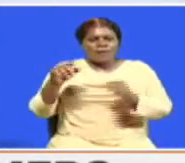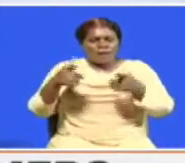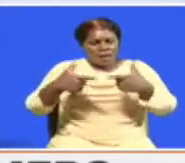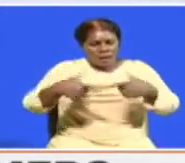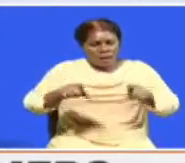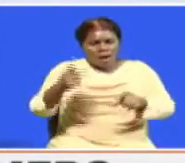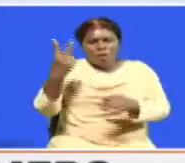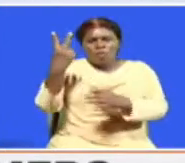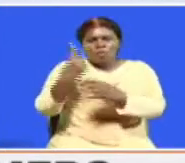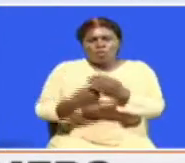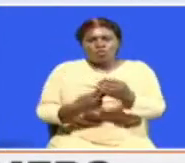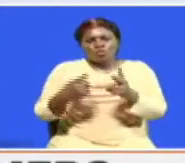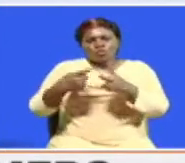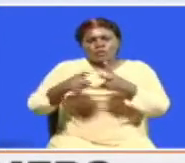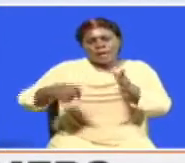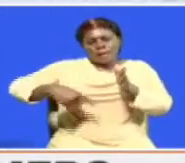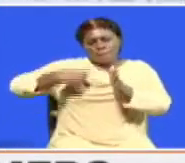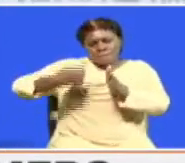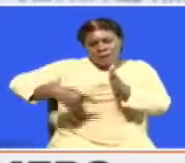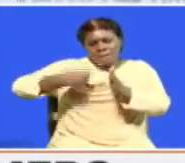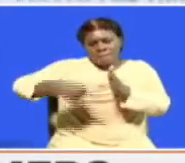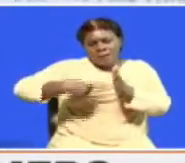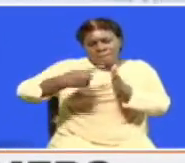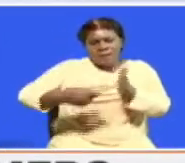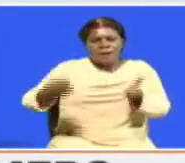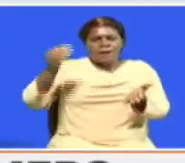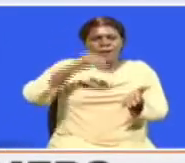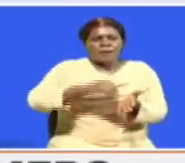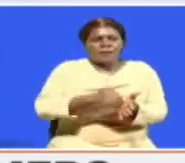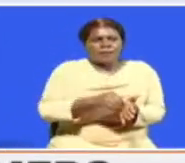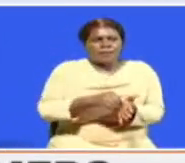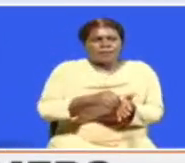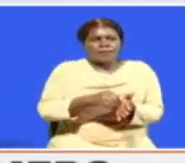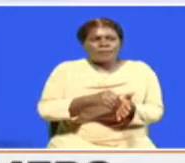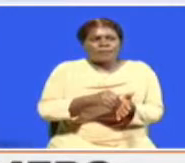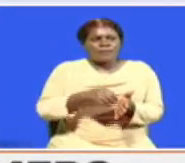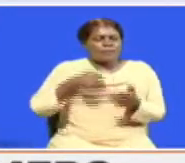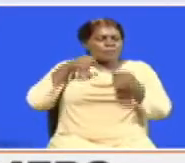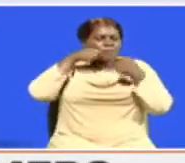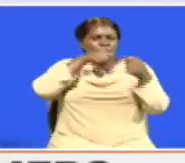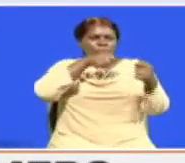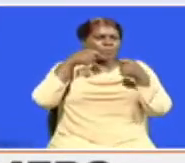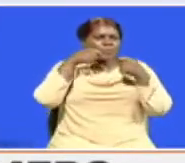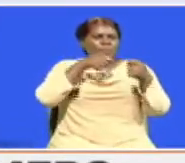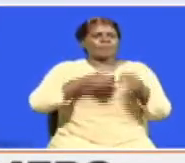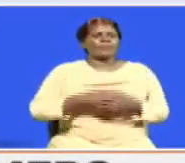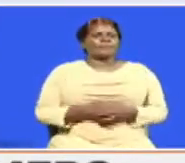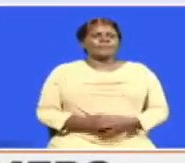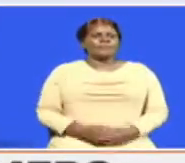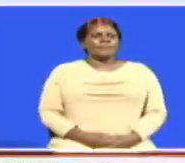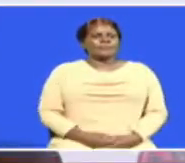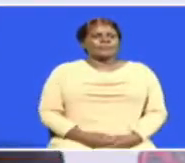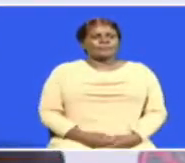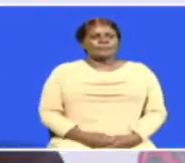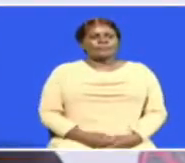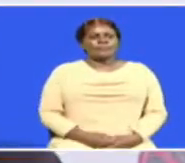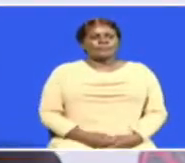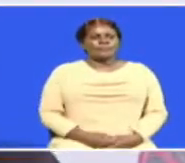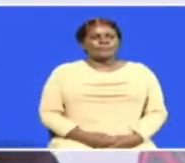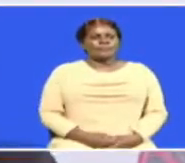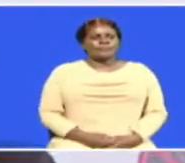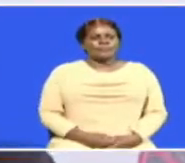two factories the green light to go ahead and embark on gradual crushing of cane. Alan Ochanda,